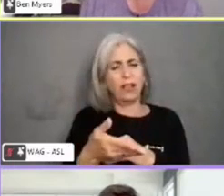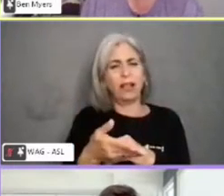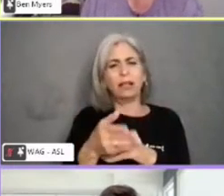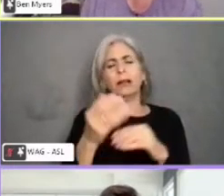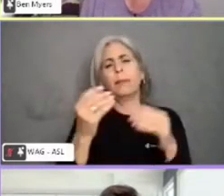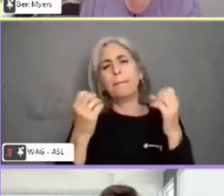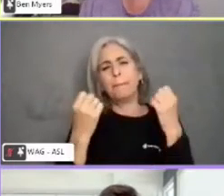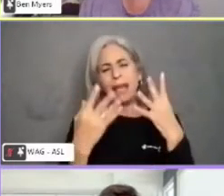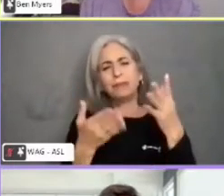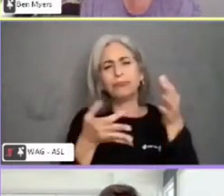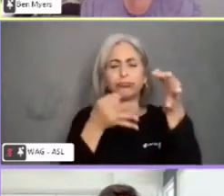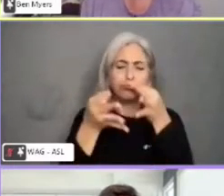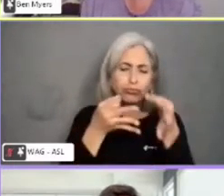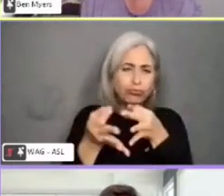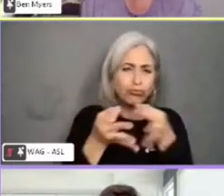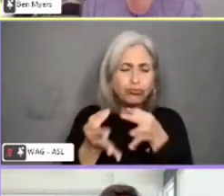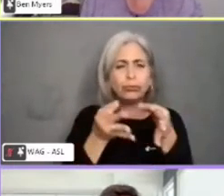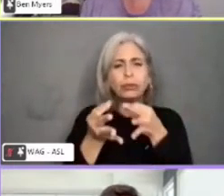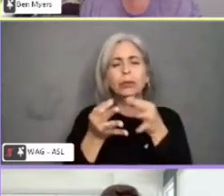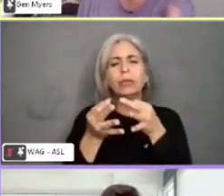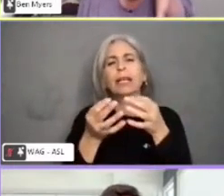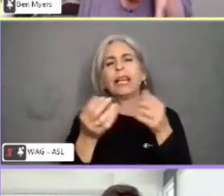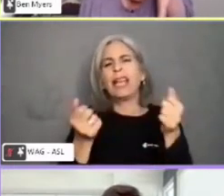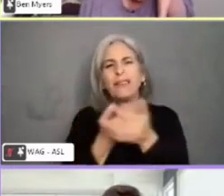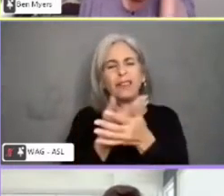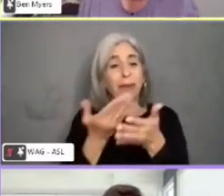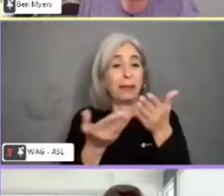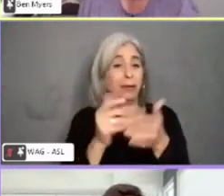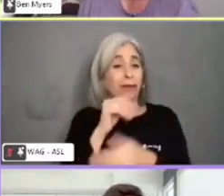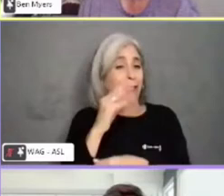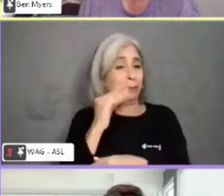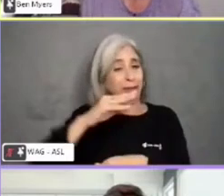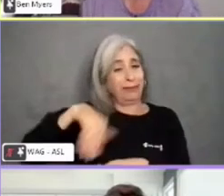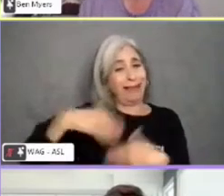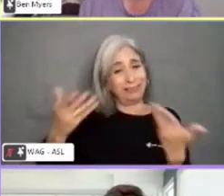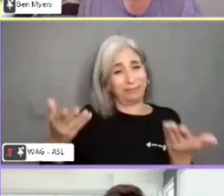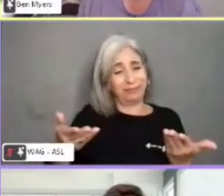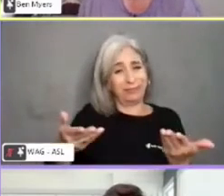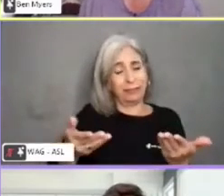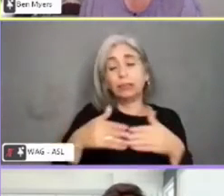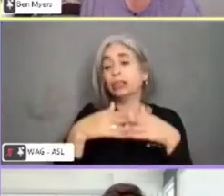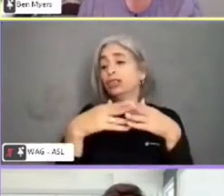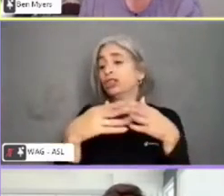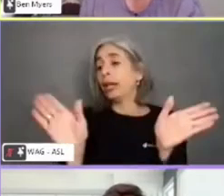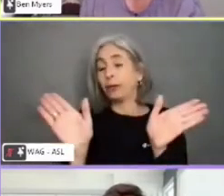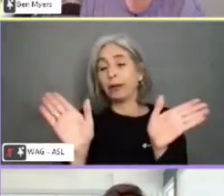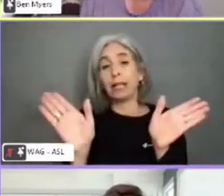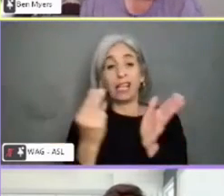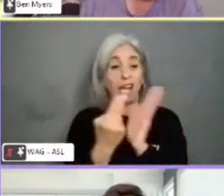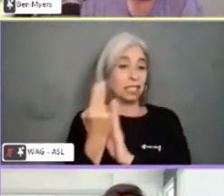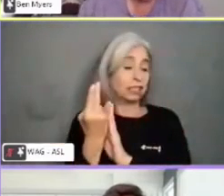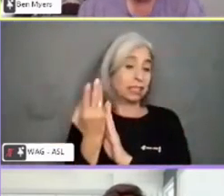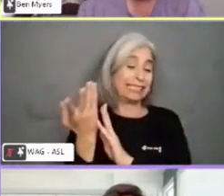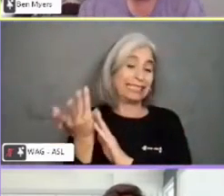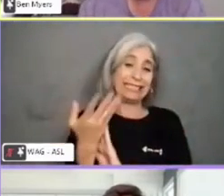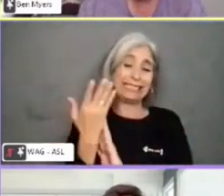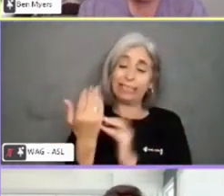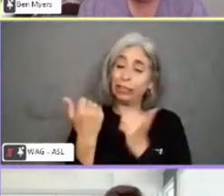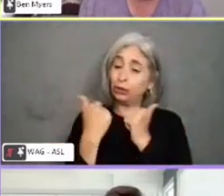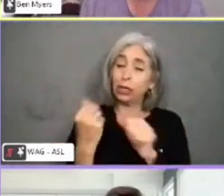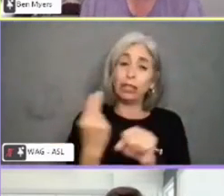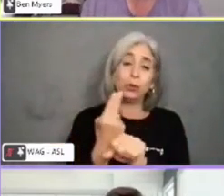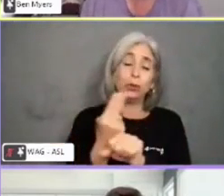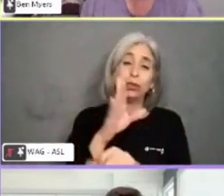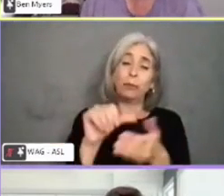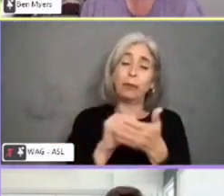of the things that you likely haven't experienced. In general, honestly, try using your page